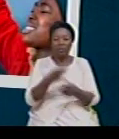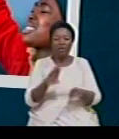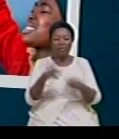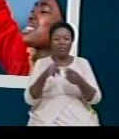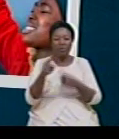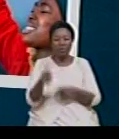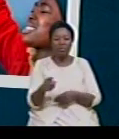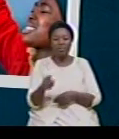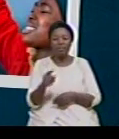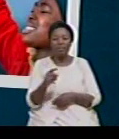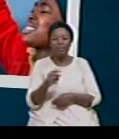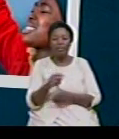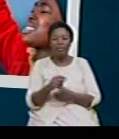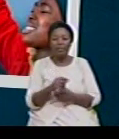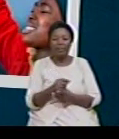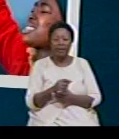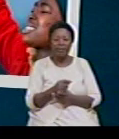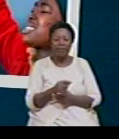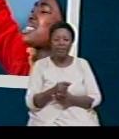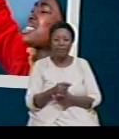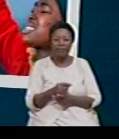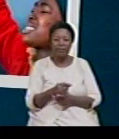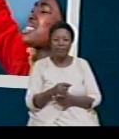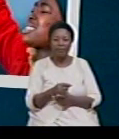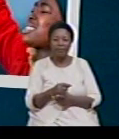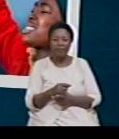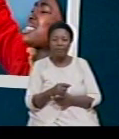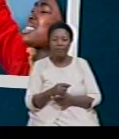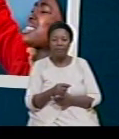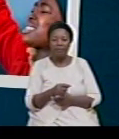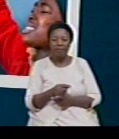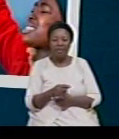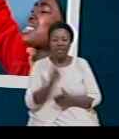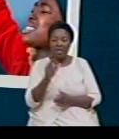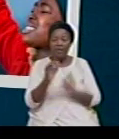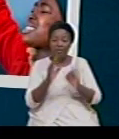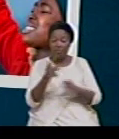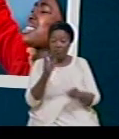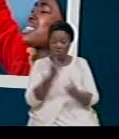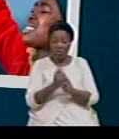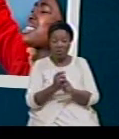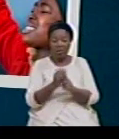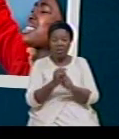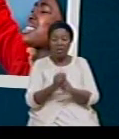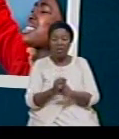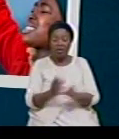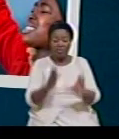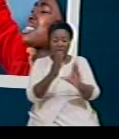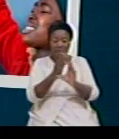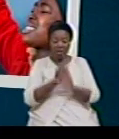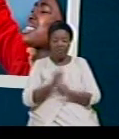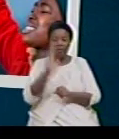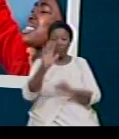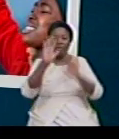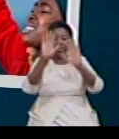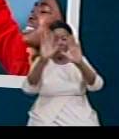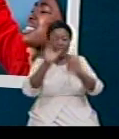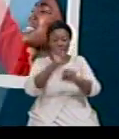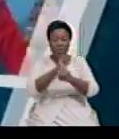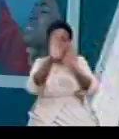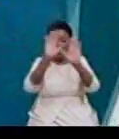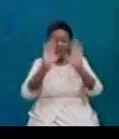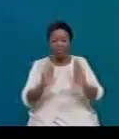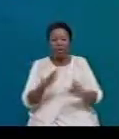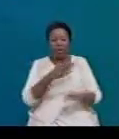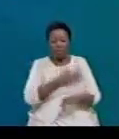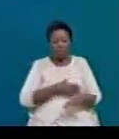If you just receive your miracle, please share your testimony with us via the